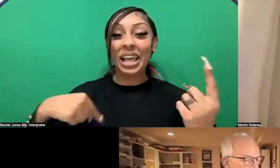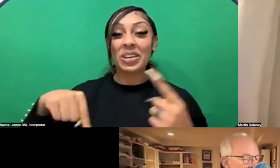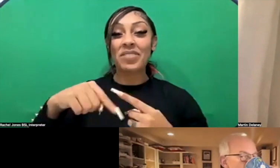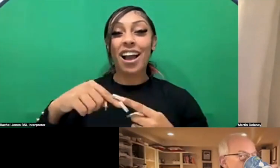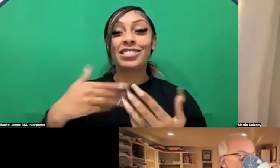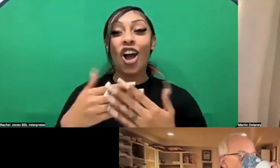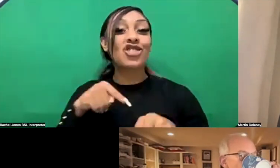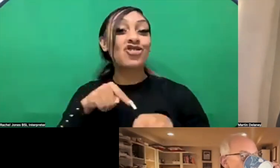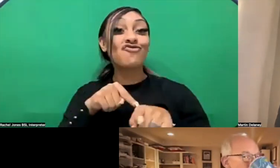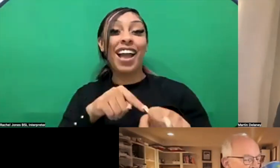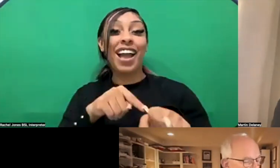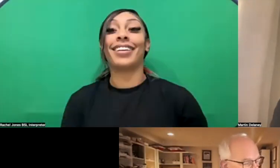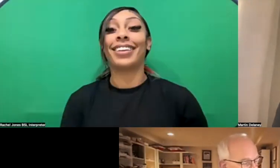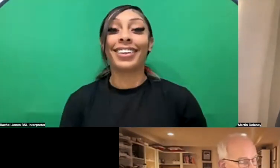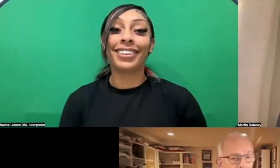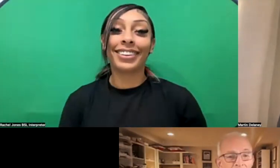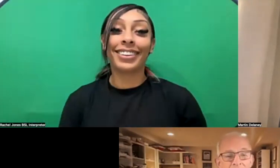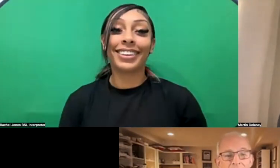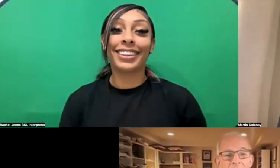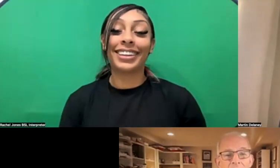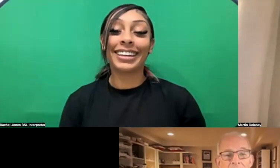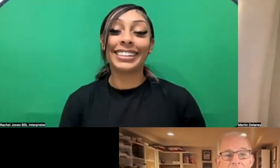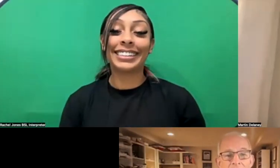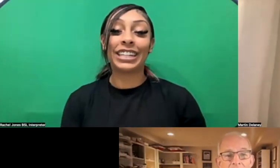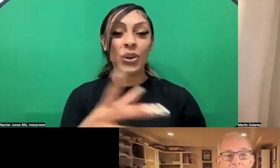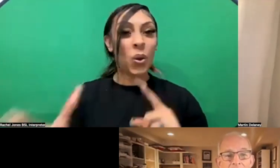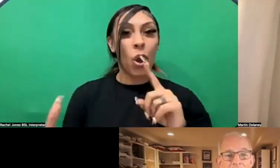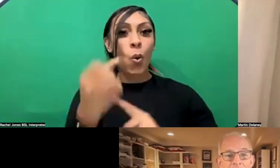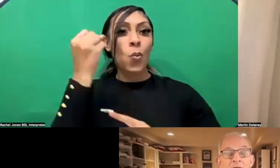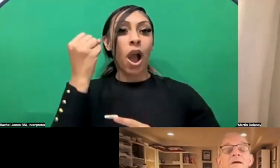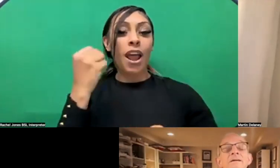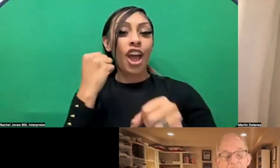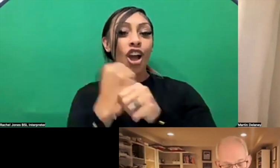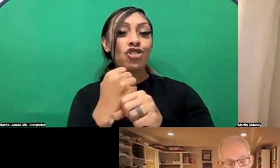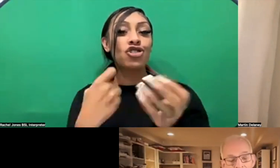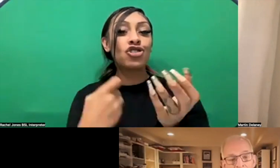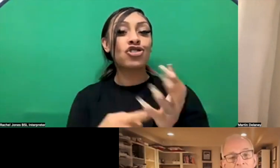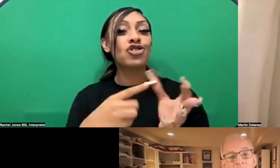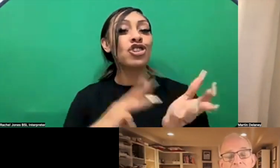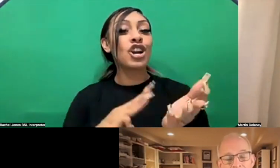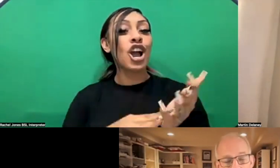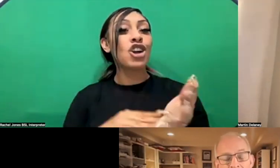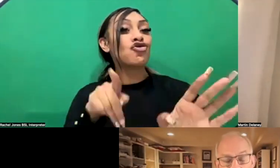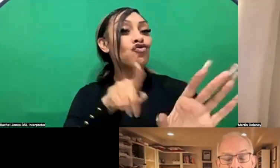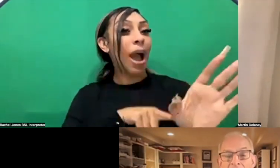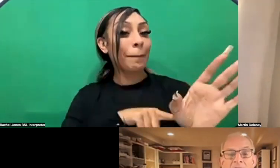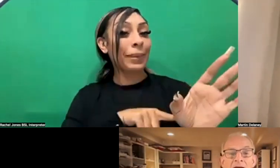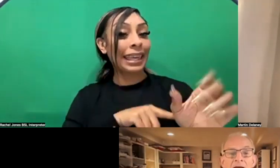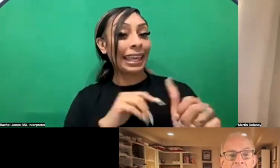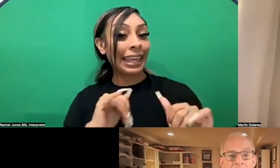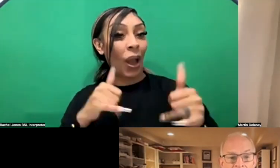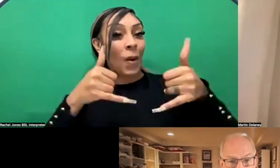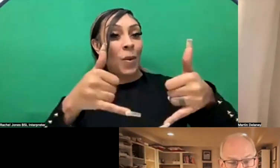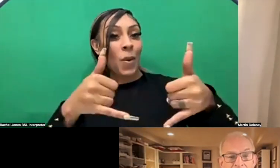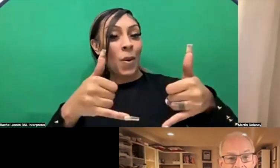bit. I also have here that you won a Grammy around that time as well. I did. Come on,